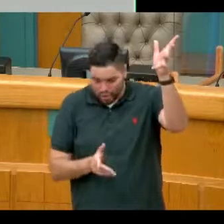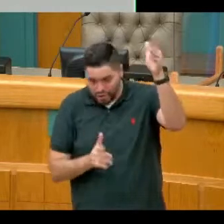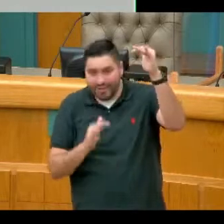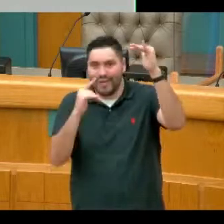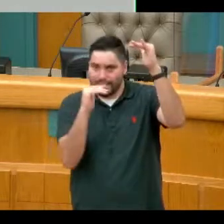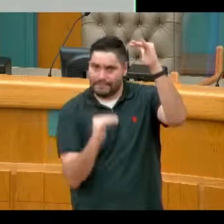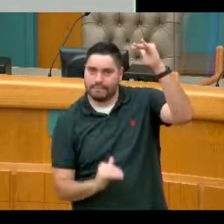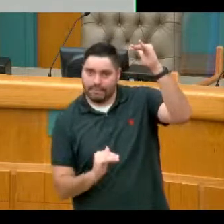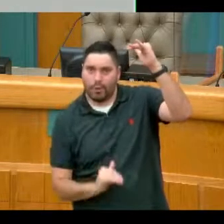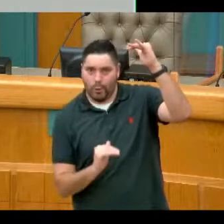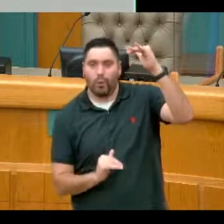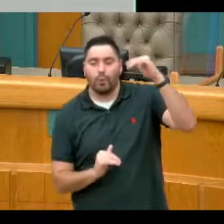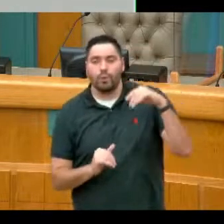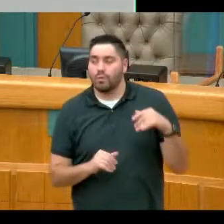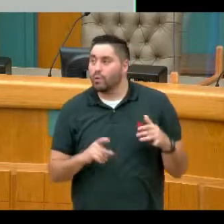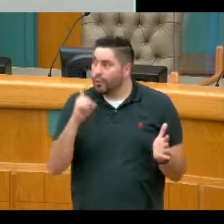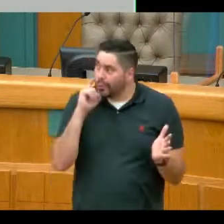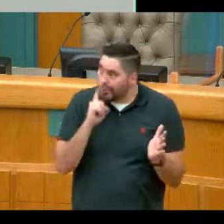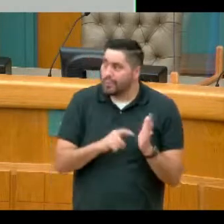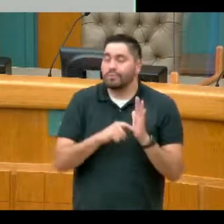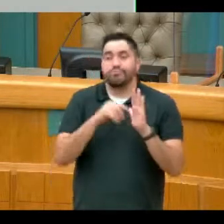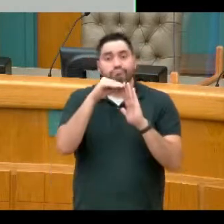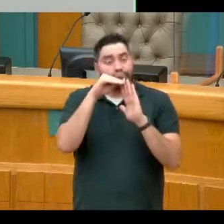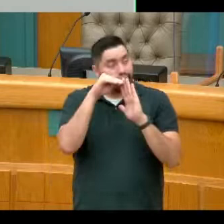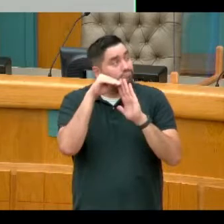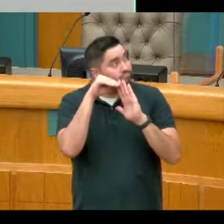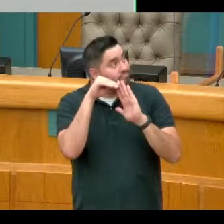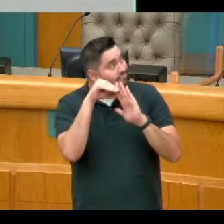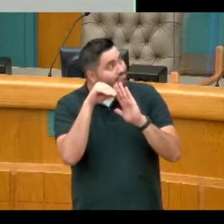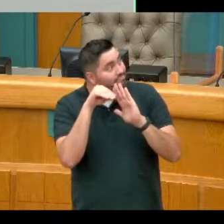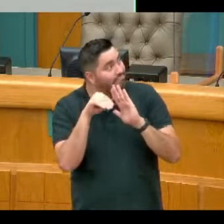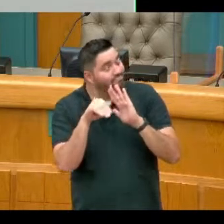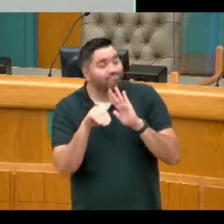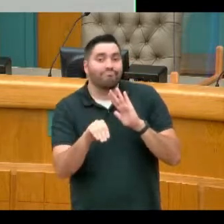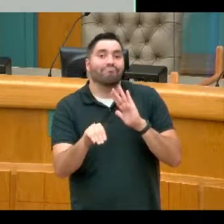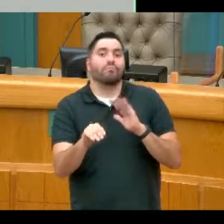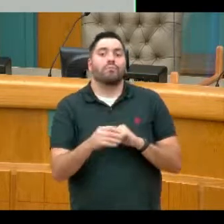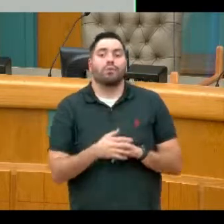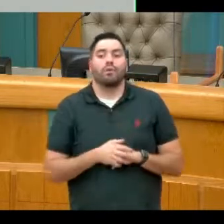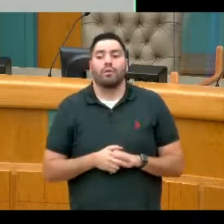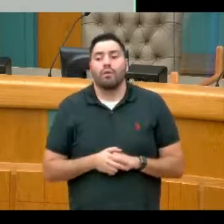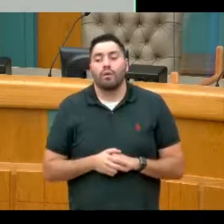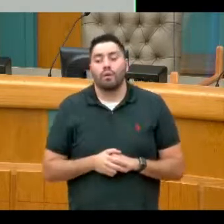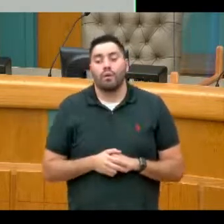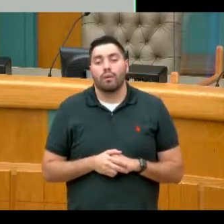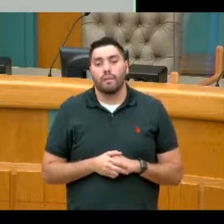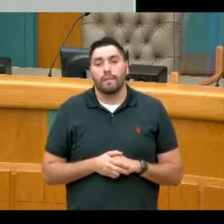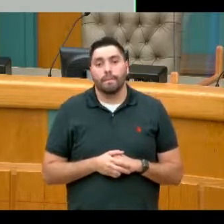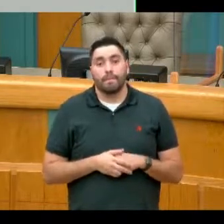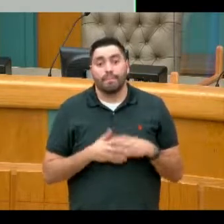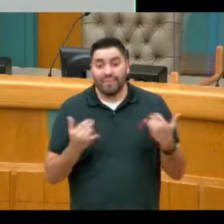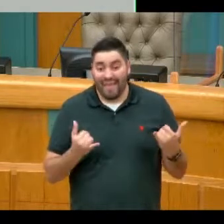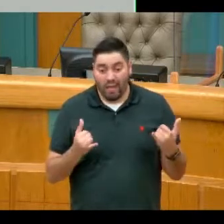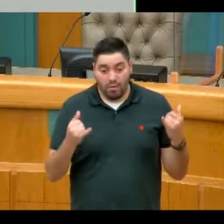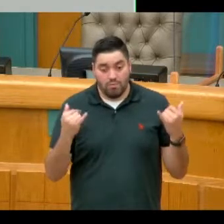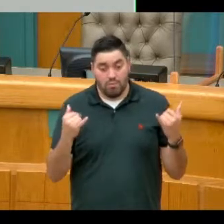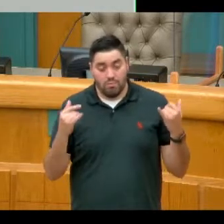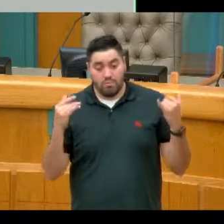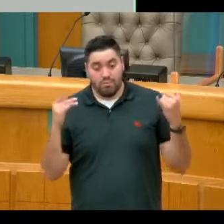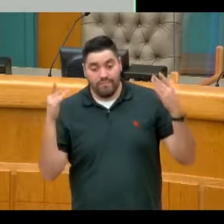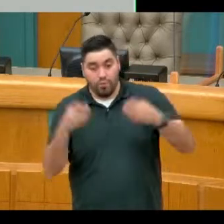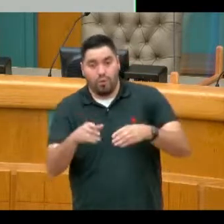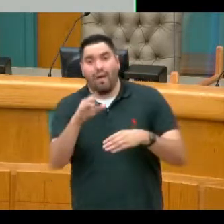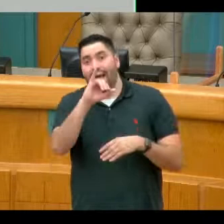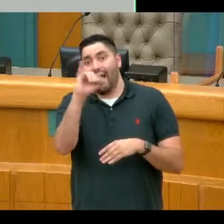Moving forward with the hospitalizations, we're getting down to the bottom third of the state in terms of the average number of people in the hospital